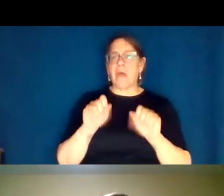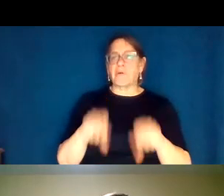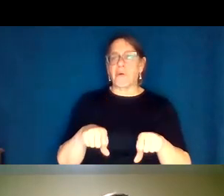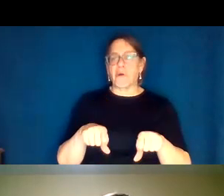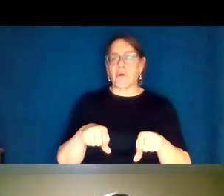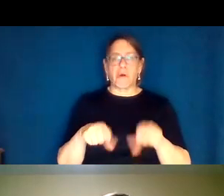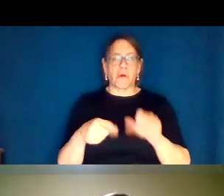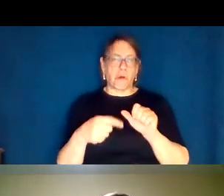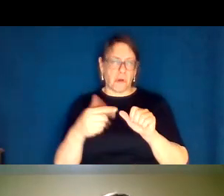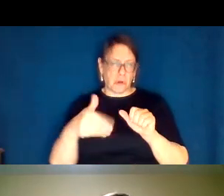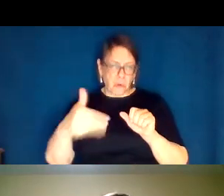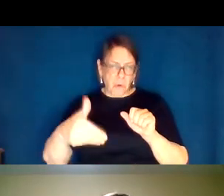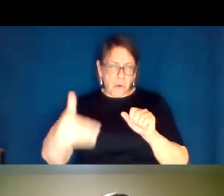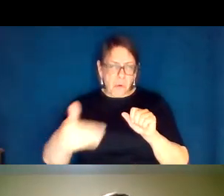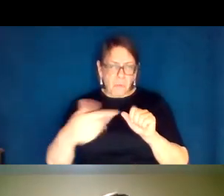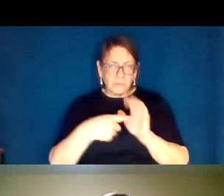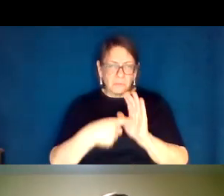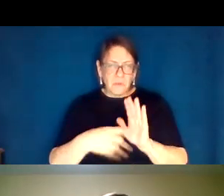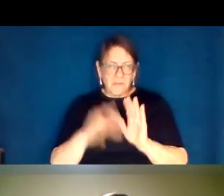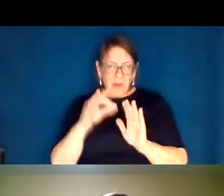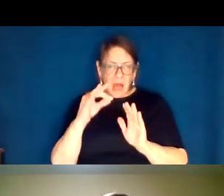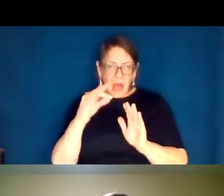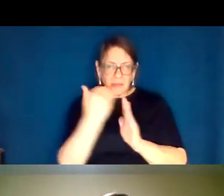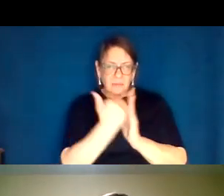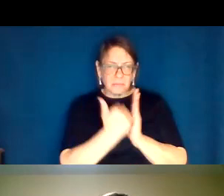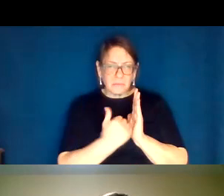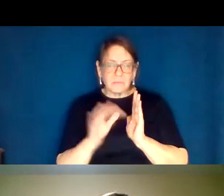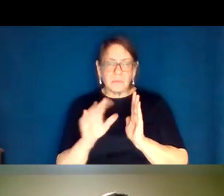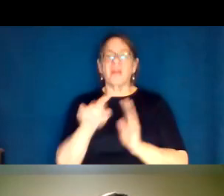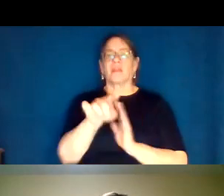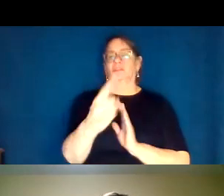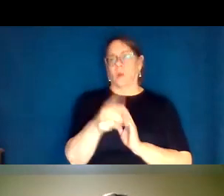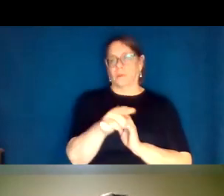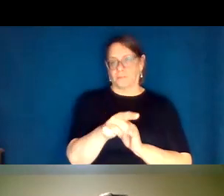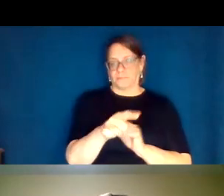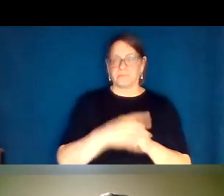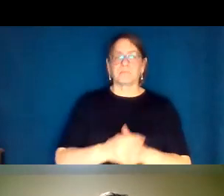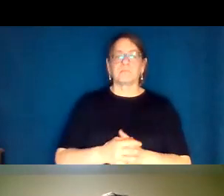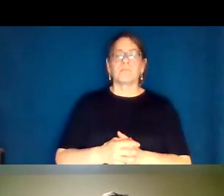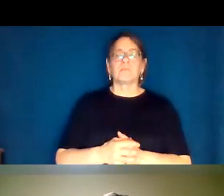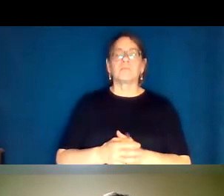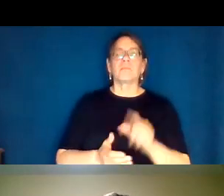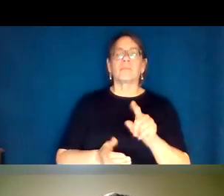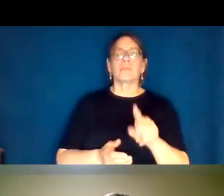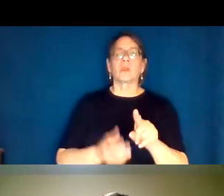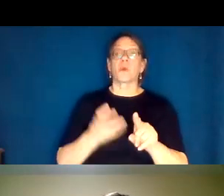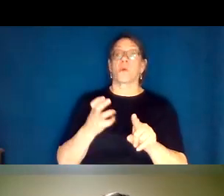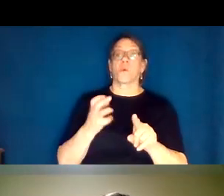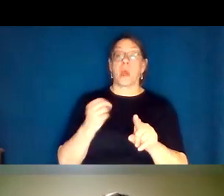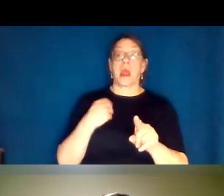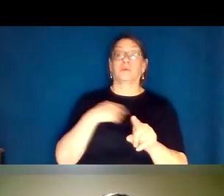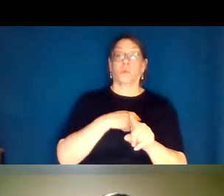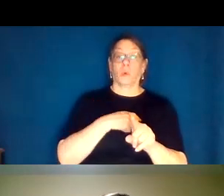go here. Or, oh yeah, this is the right one. Okay, so when